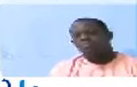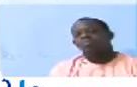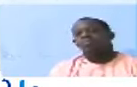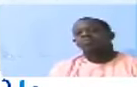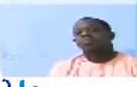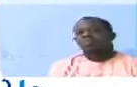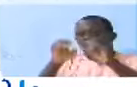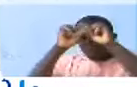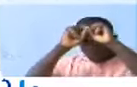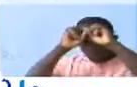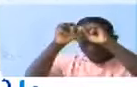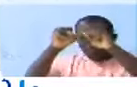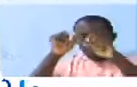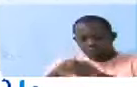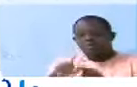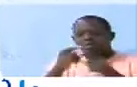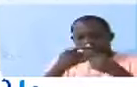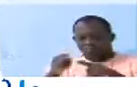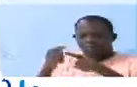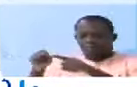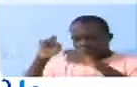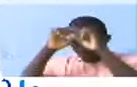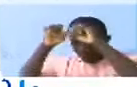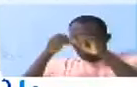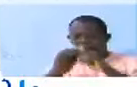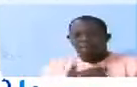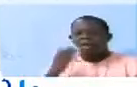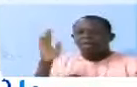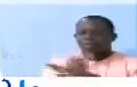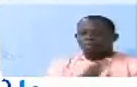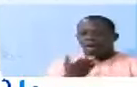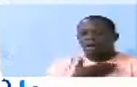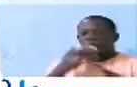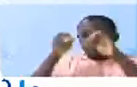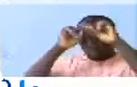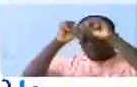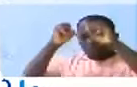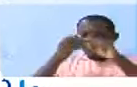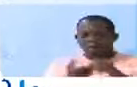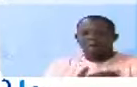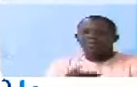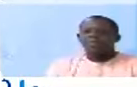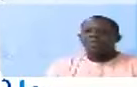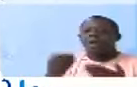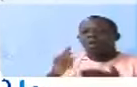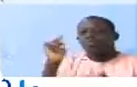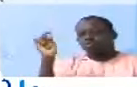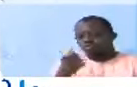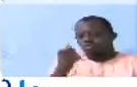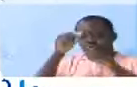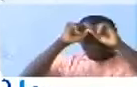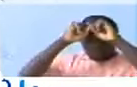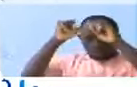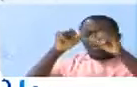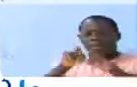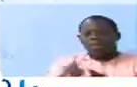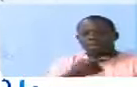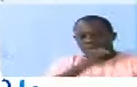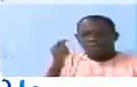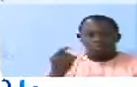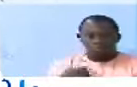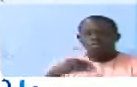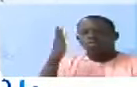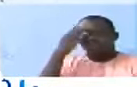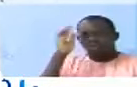Governments come and go. The government that was here has left, and this old government also took over. And they know what happened. They know